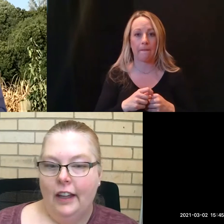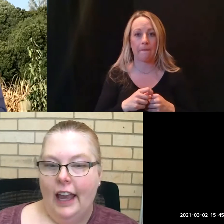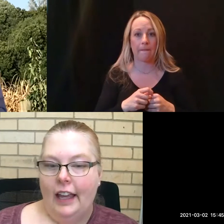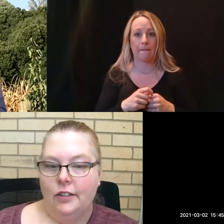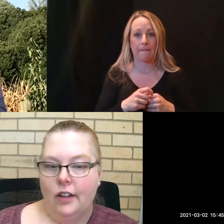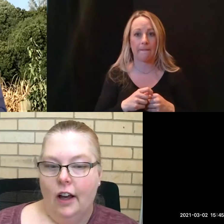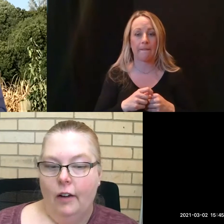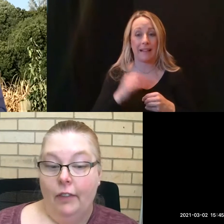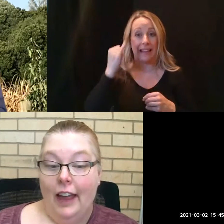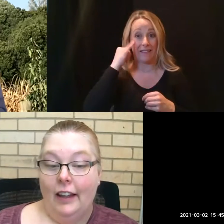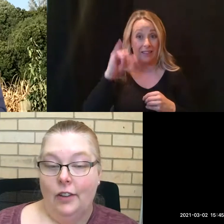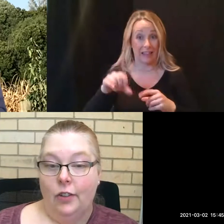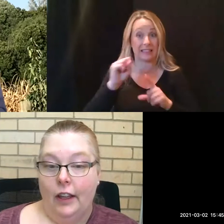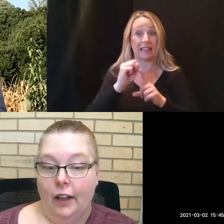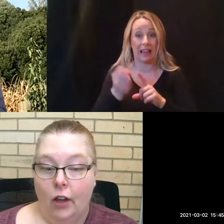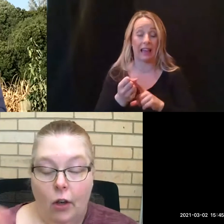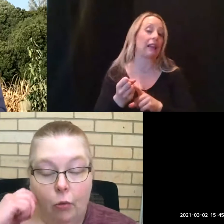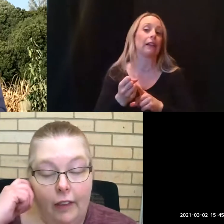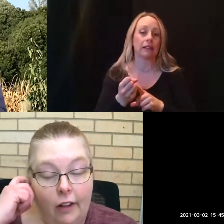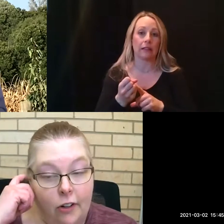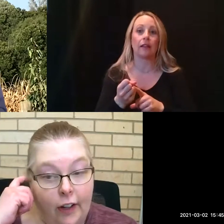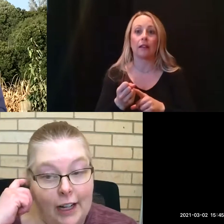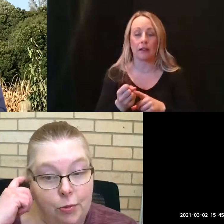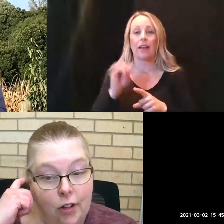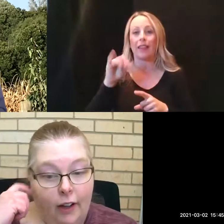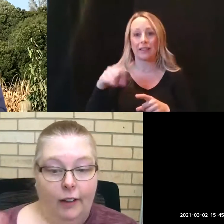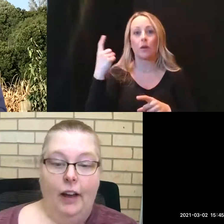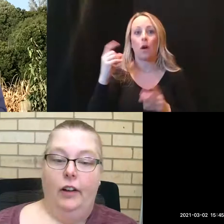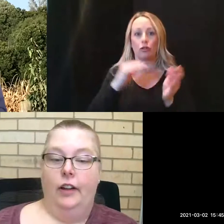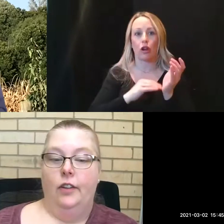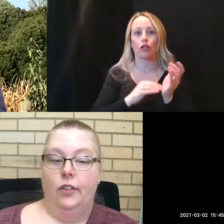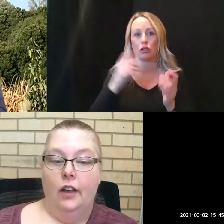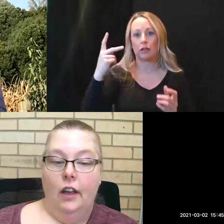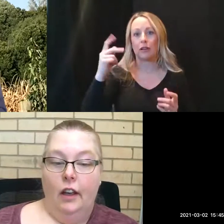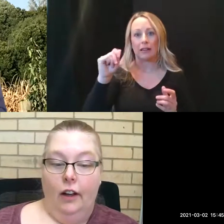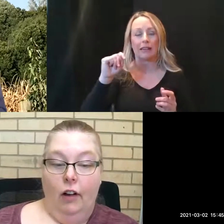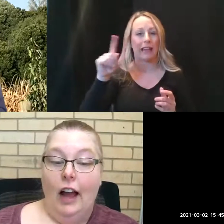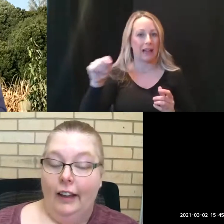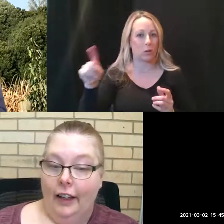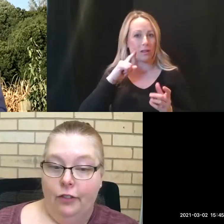If that's the case, that is the one that Dr. Katz was talking about, is,